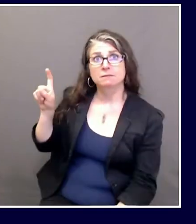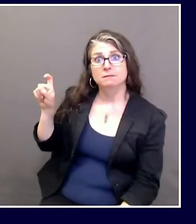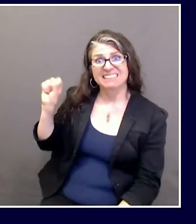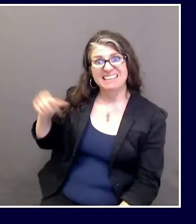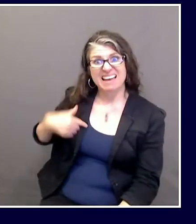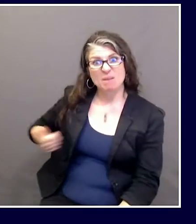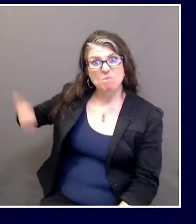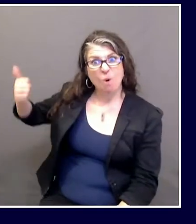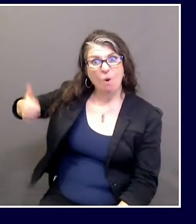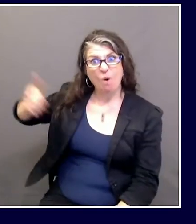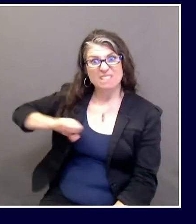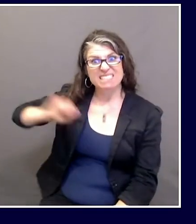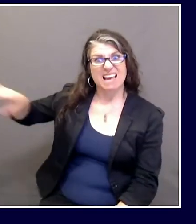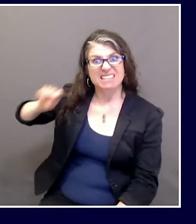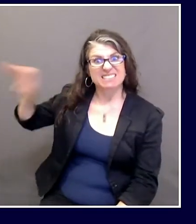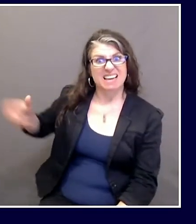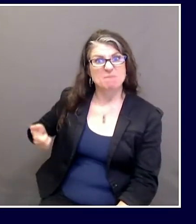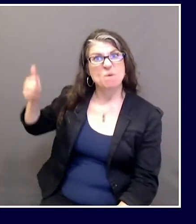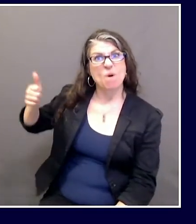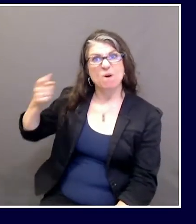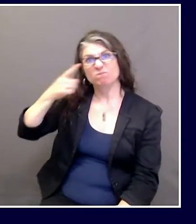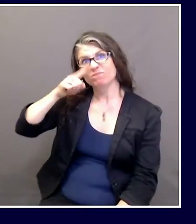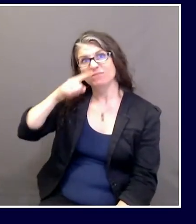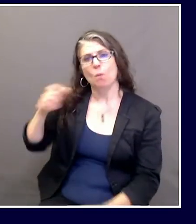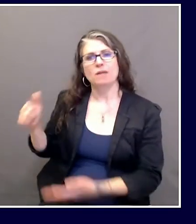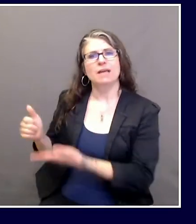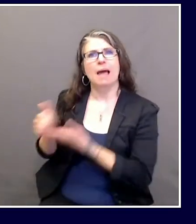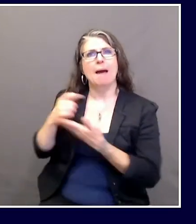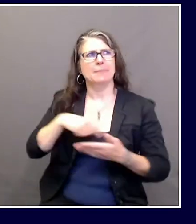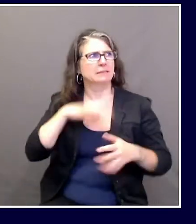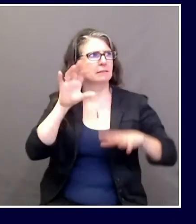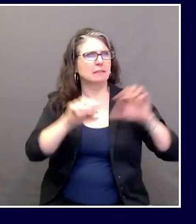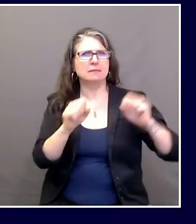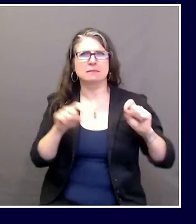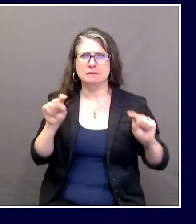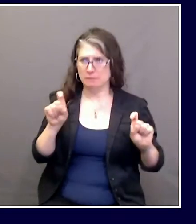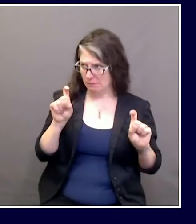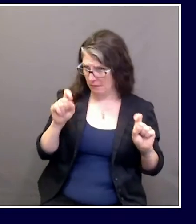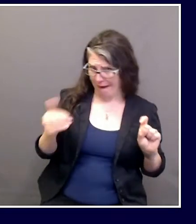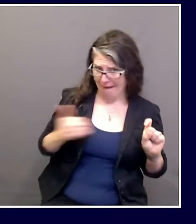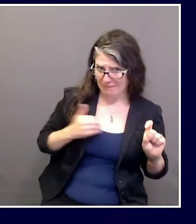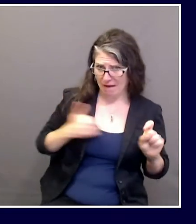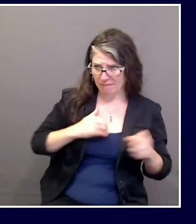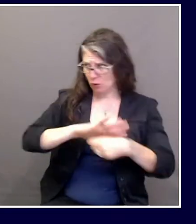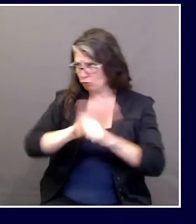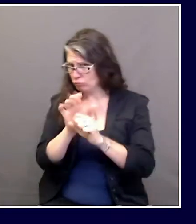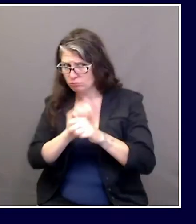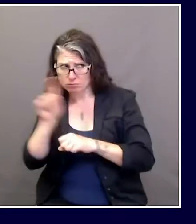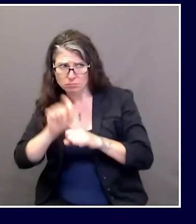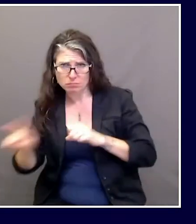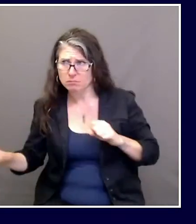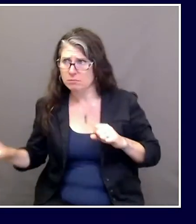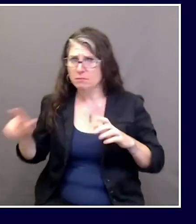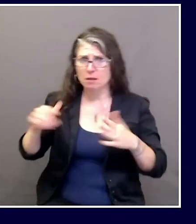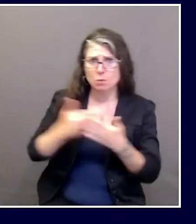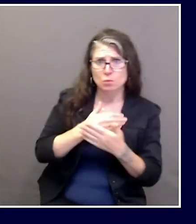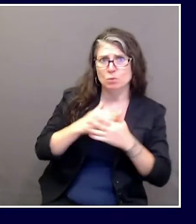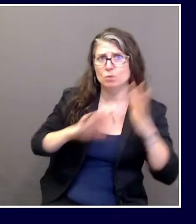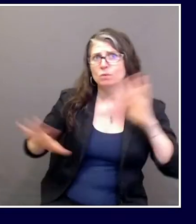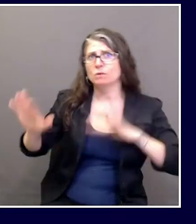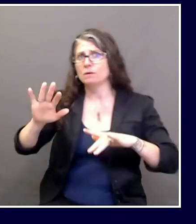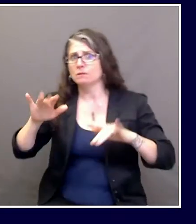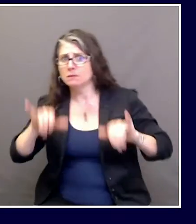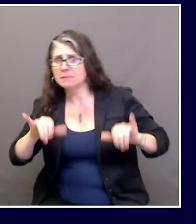what helps us get a sense of what's circulating. But again, I want to start by noting that we come at this being in a very strong